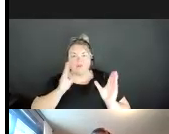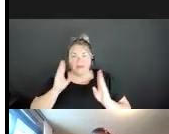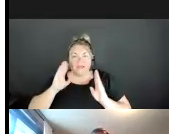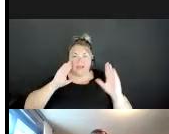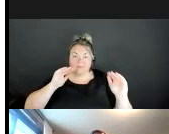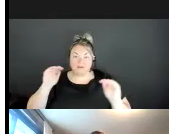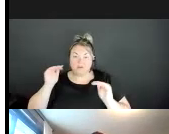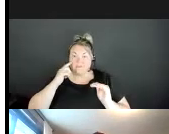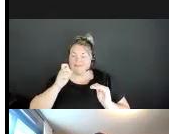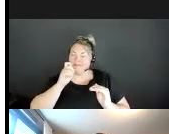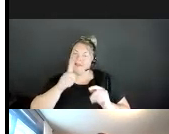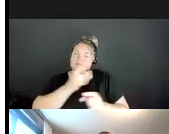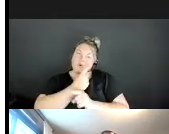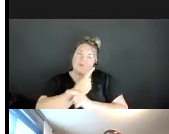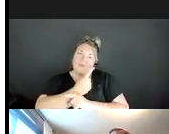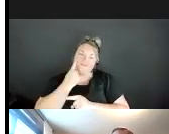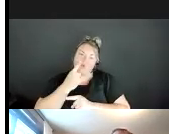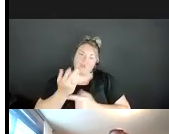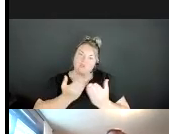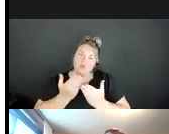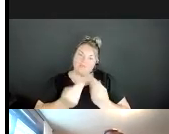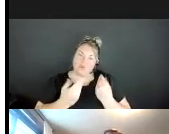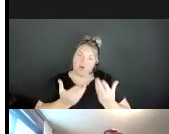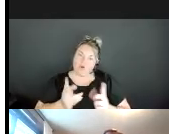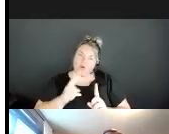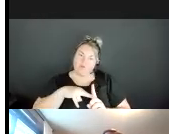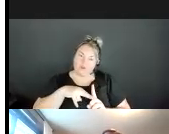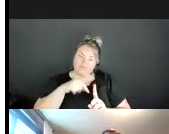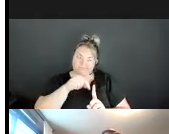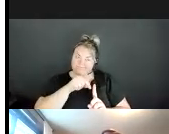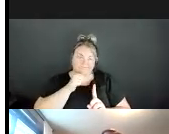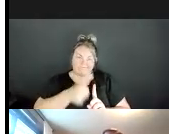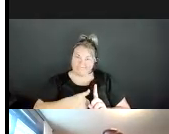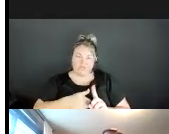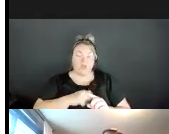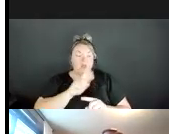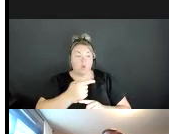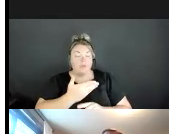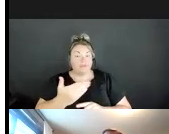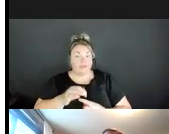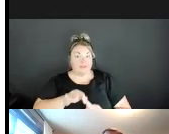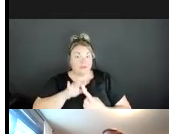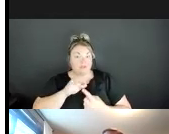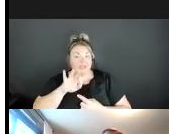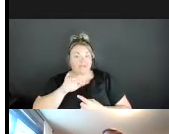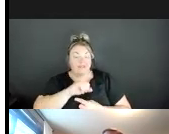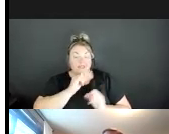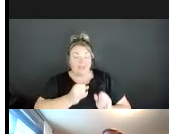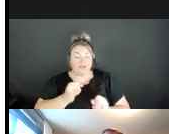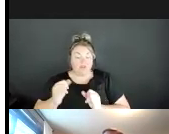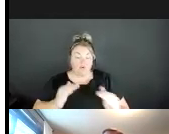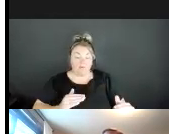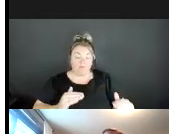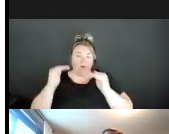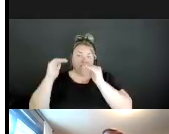it's not appropriate for the service offering. The only exception to that is if the individual moves up in the continuum